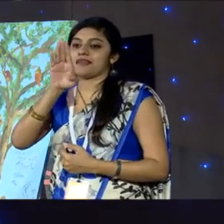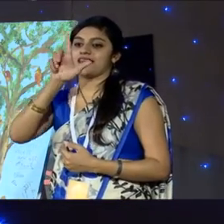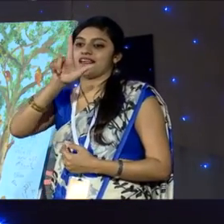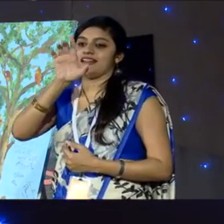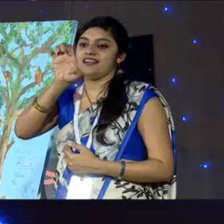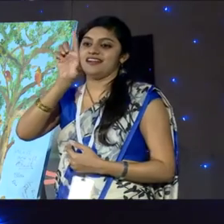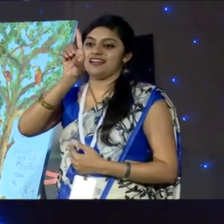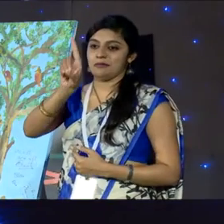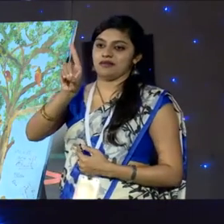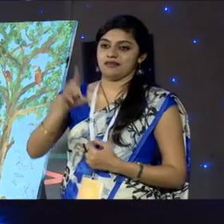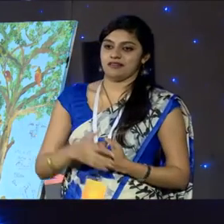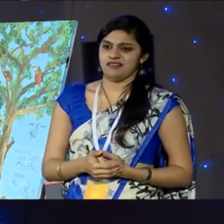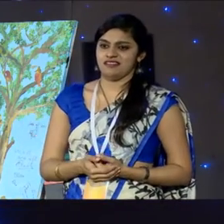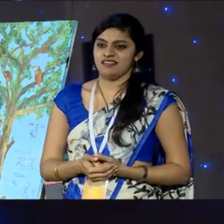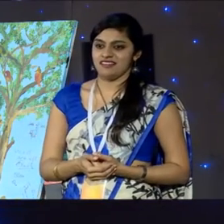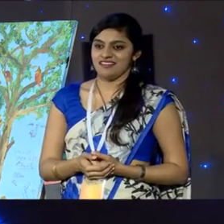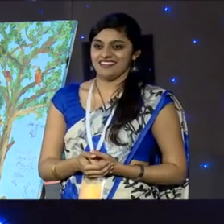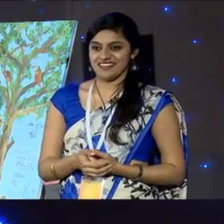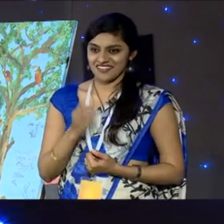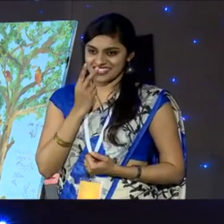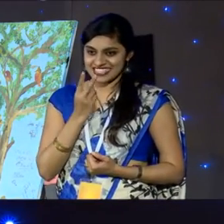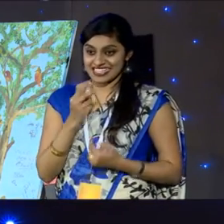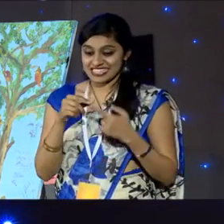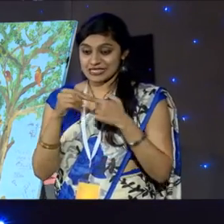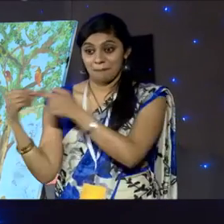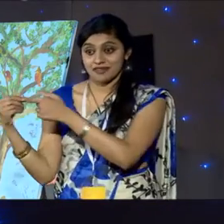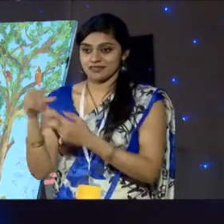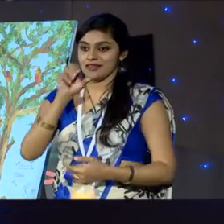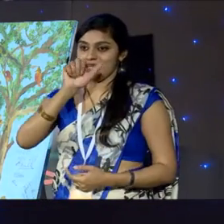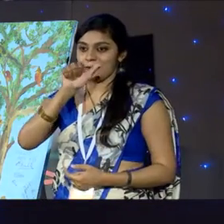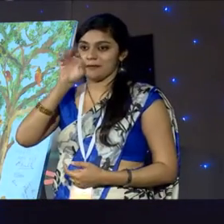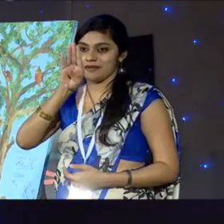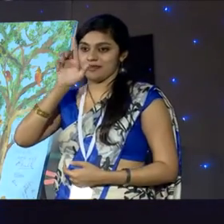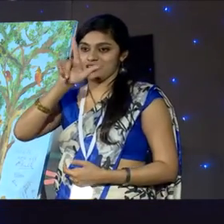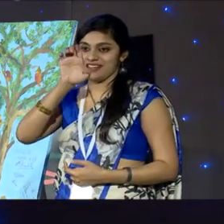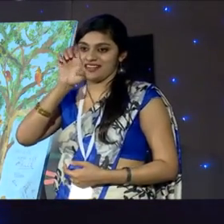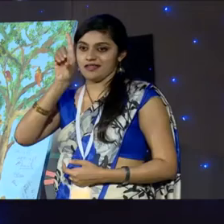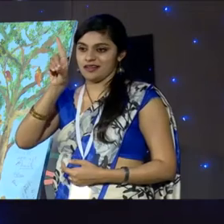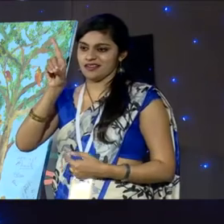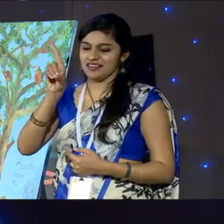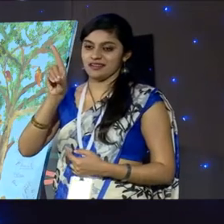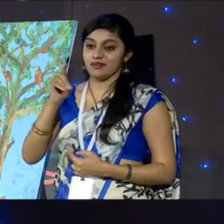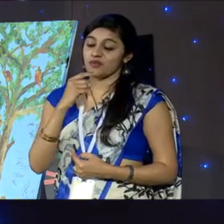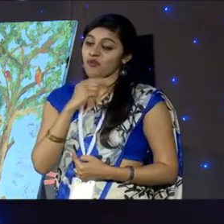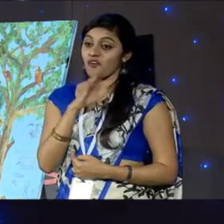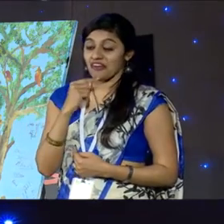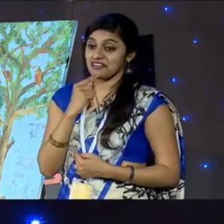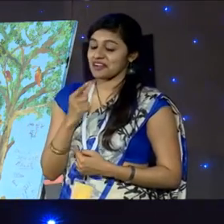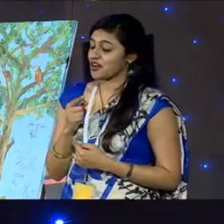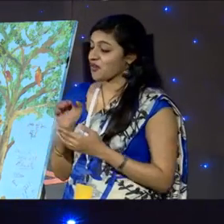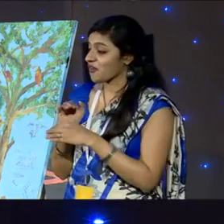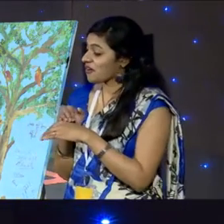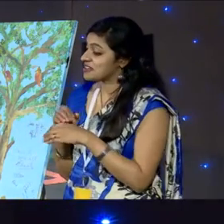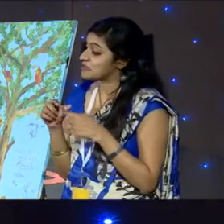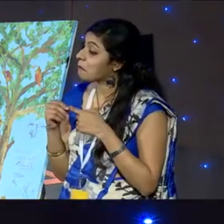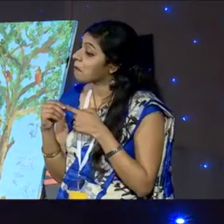to save Gotham. I think Spider-Man is specially abled, man. Soup, a web. Special abilities. That is special abilities. What